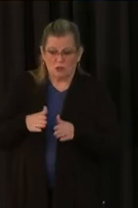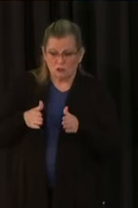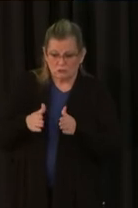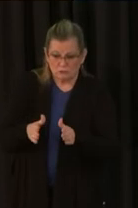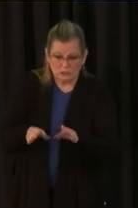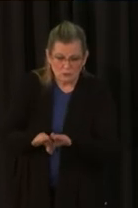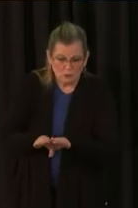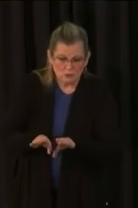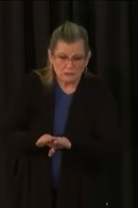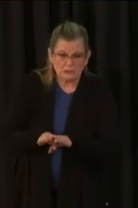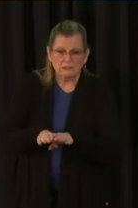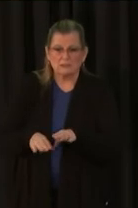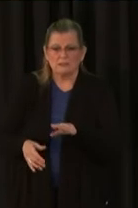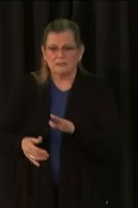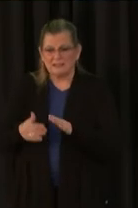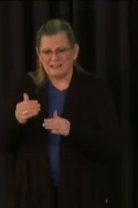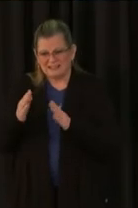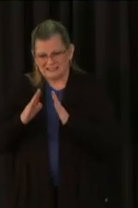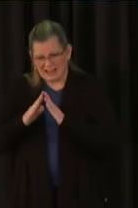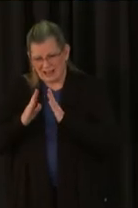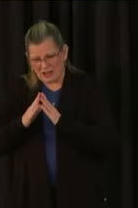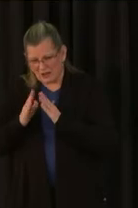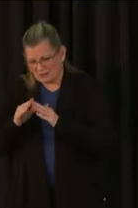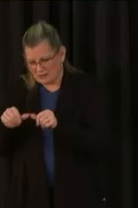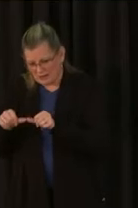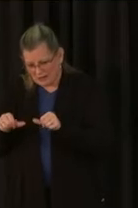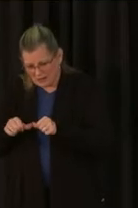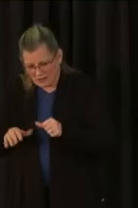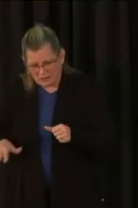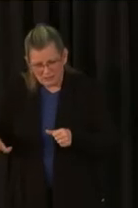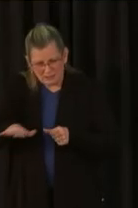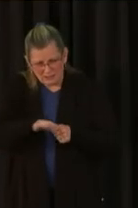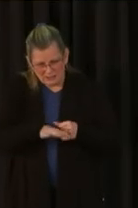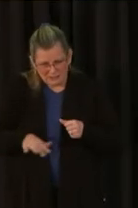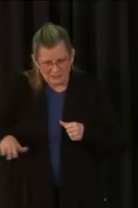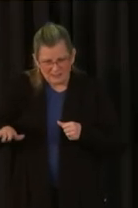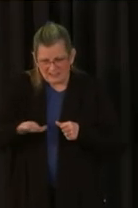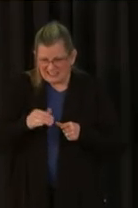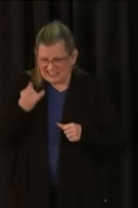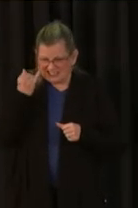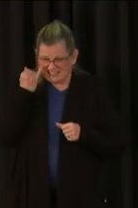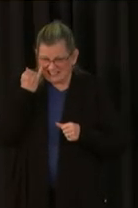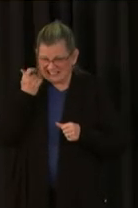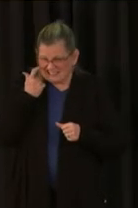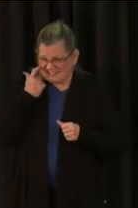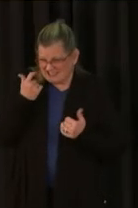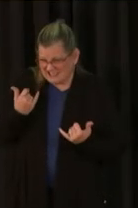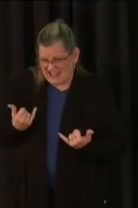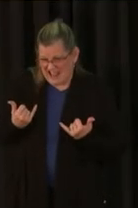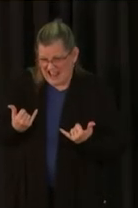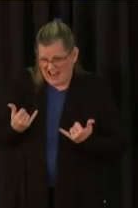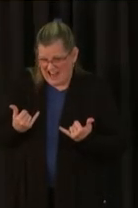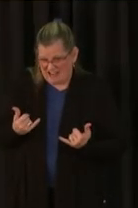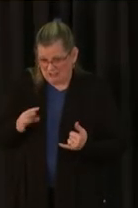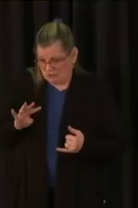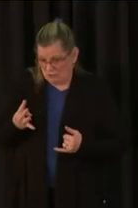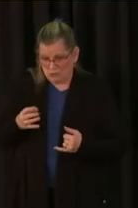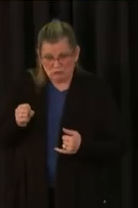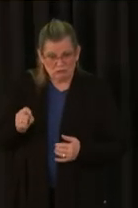closures. The downtown area, even just getting here today, here on 4th